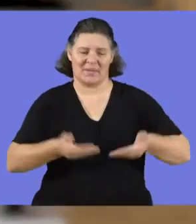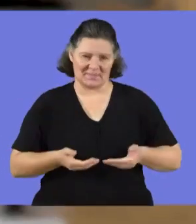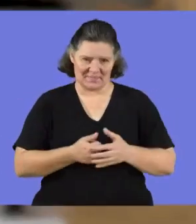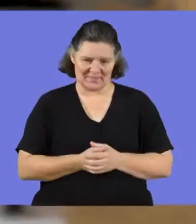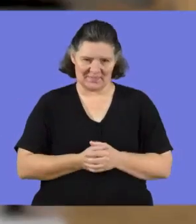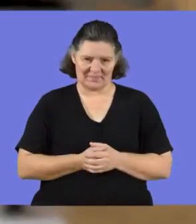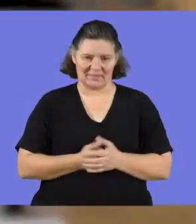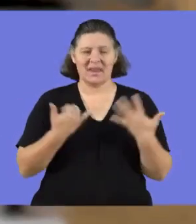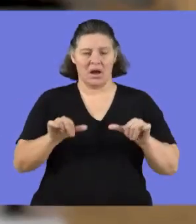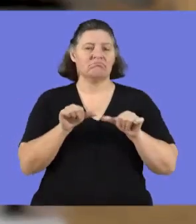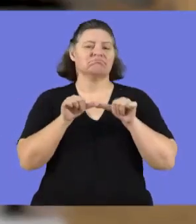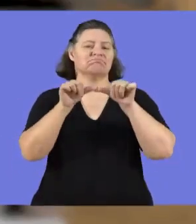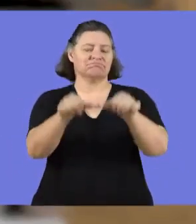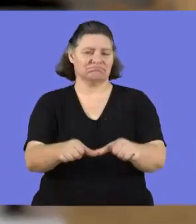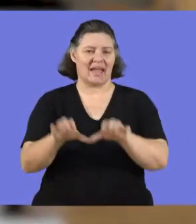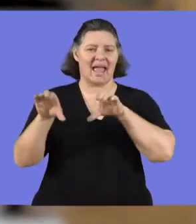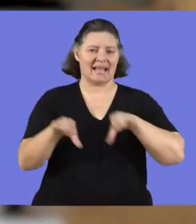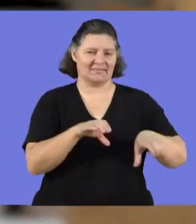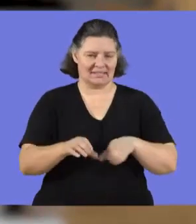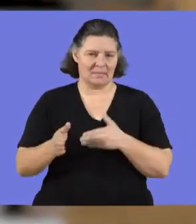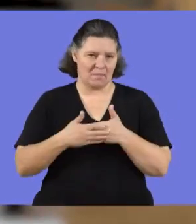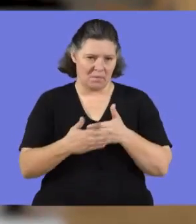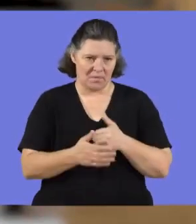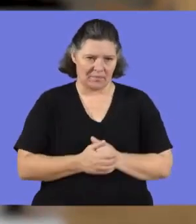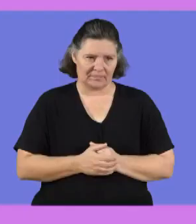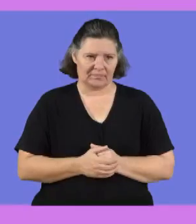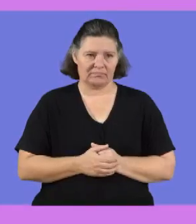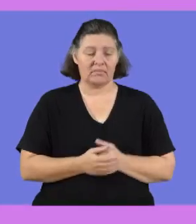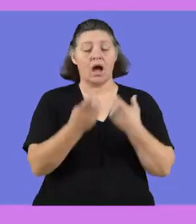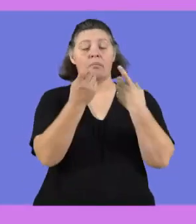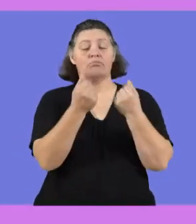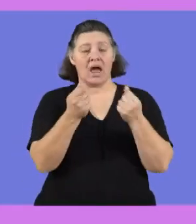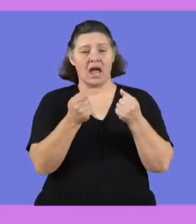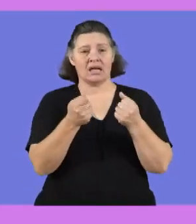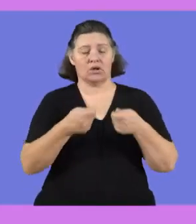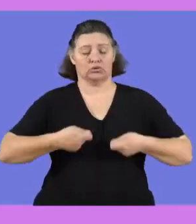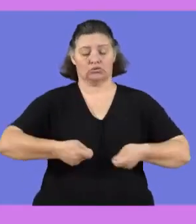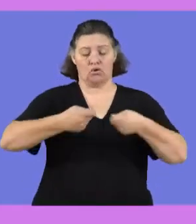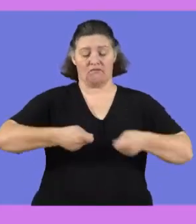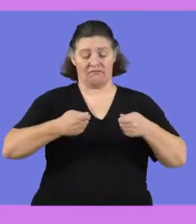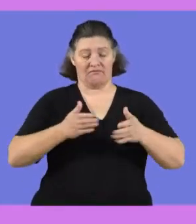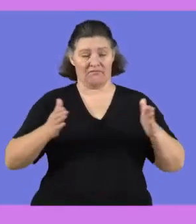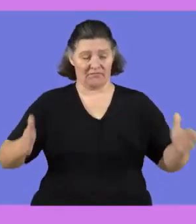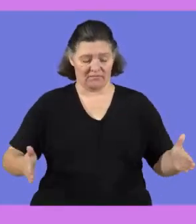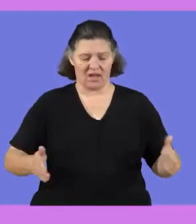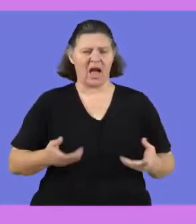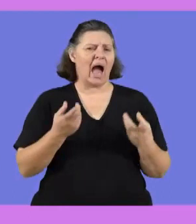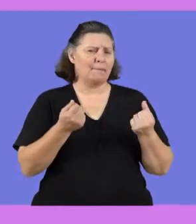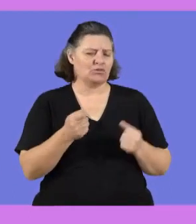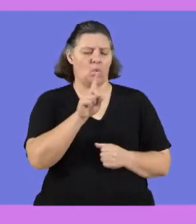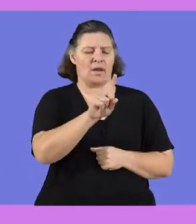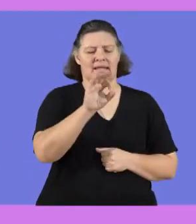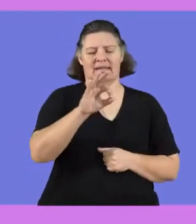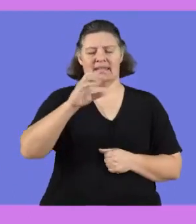Welcome back. Let us continue with the next activity. The price of a stove is